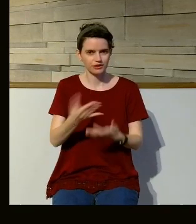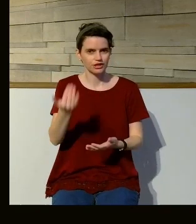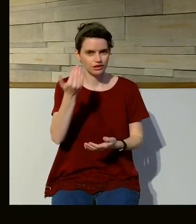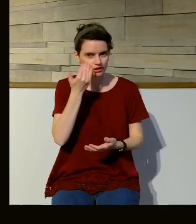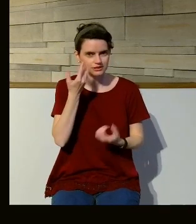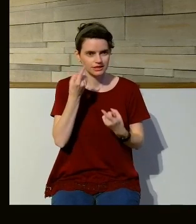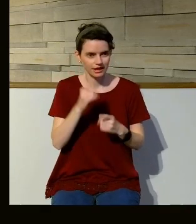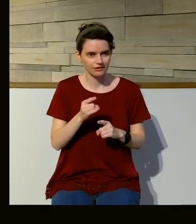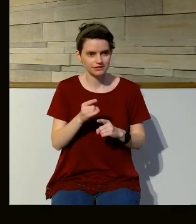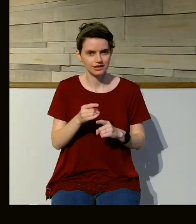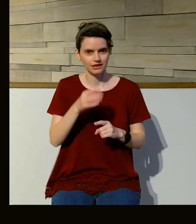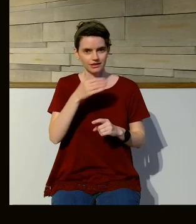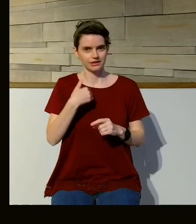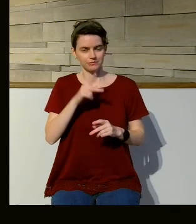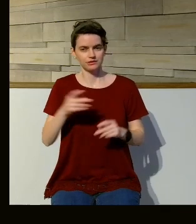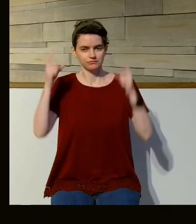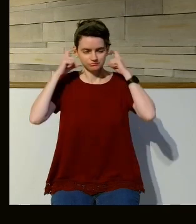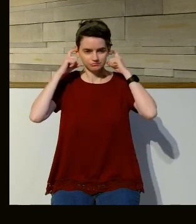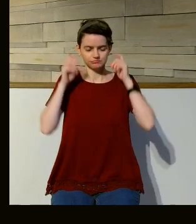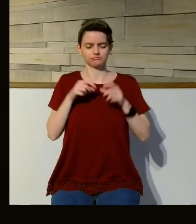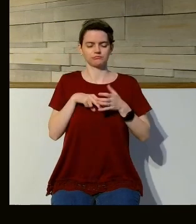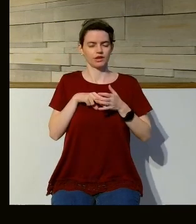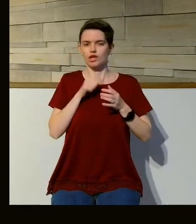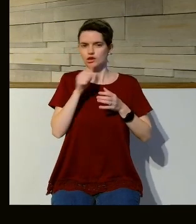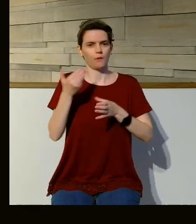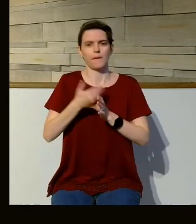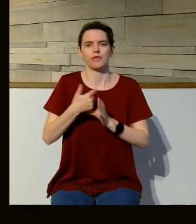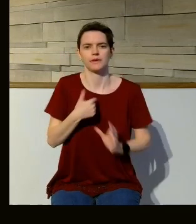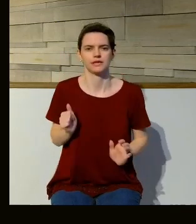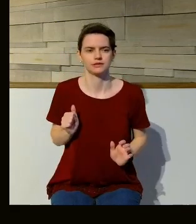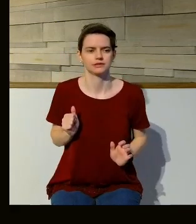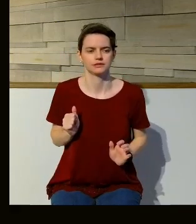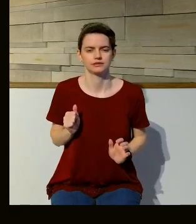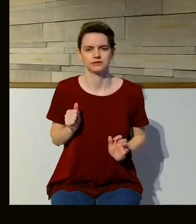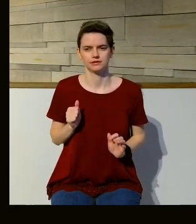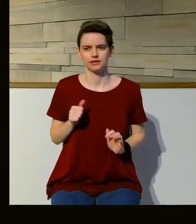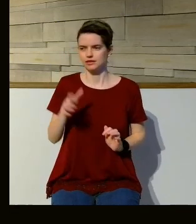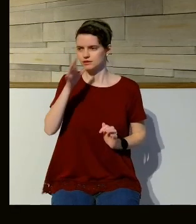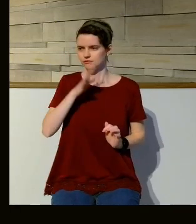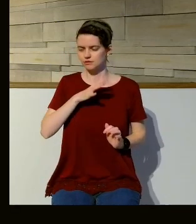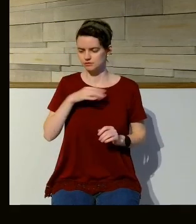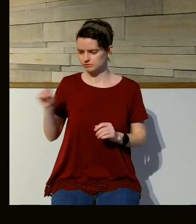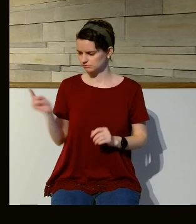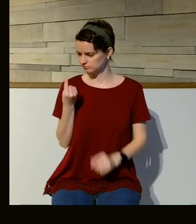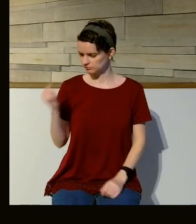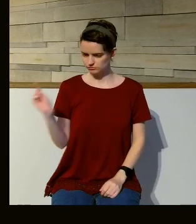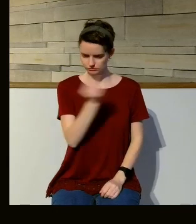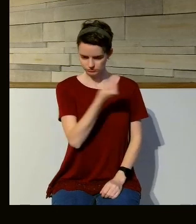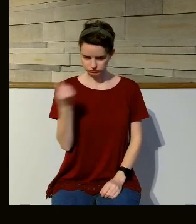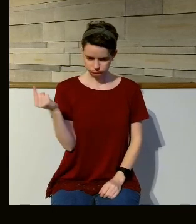when a millennial has their headphones in, it's a universal sign to, you know, don't bother me, right? So this lady is pacing back and forth in front